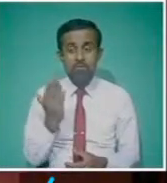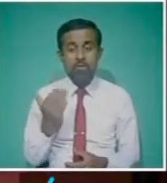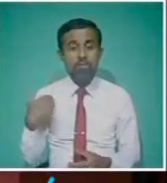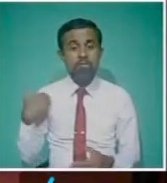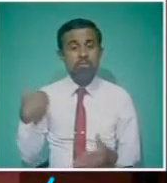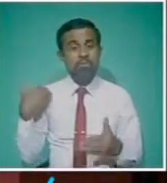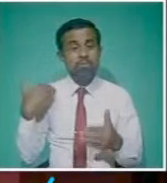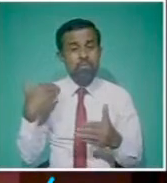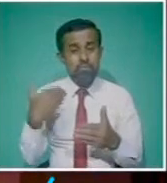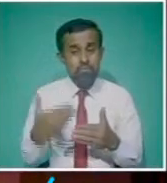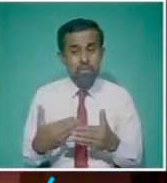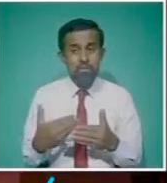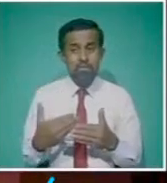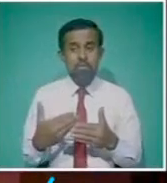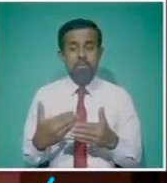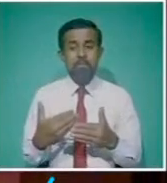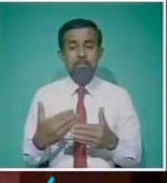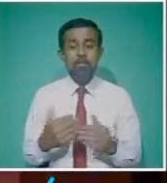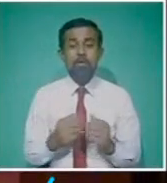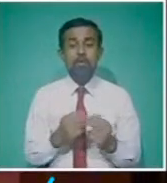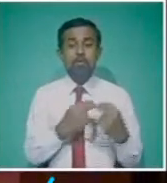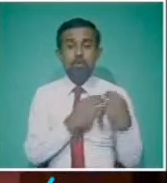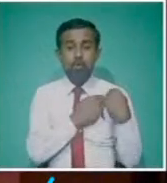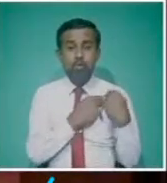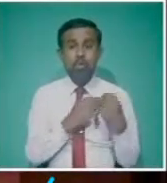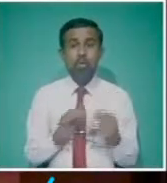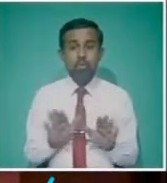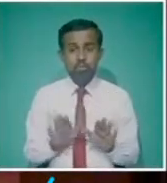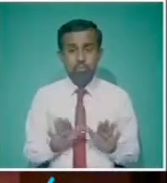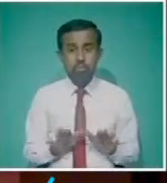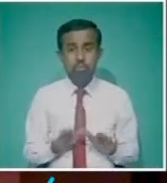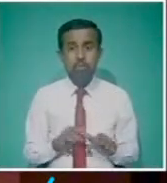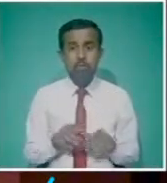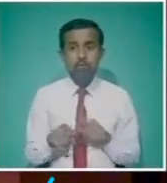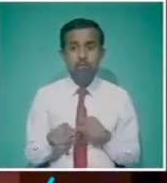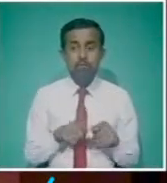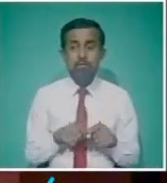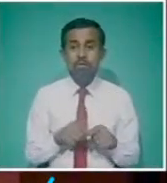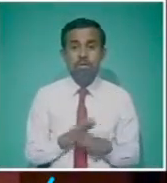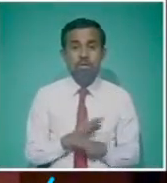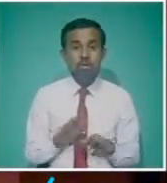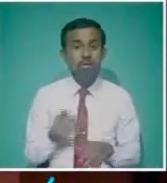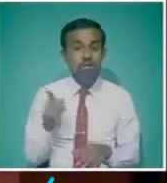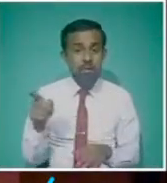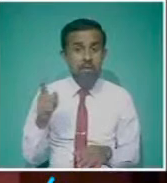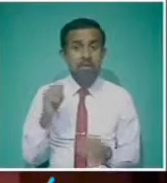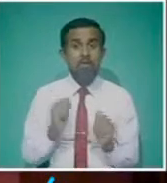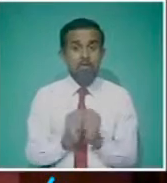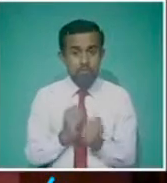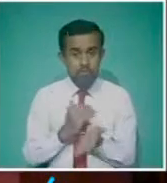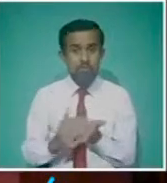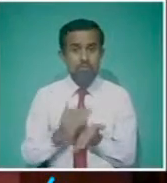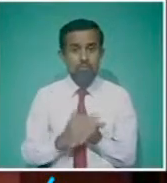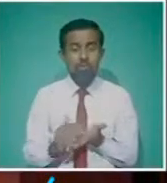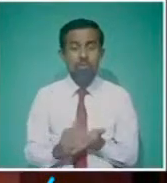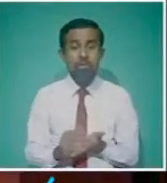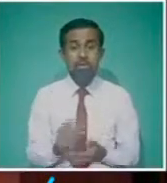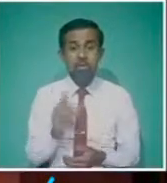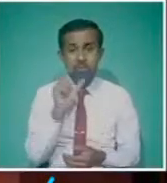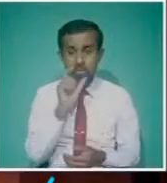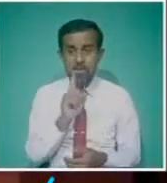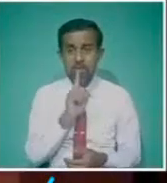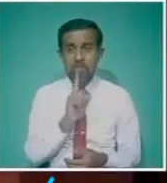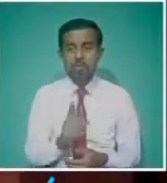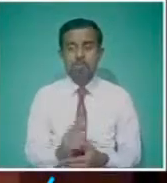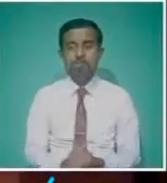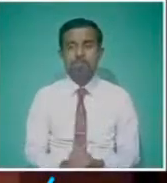not simply for the stability that she brought to her subjects and to her nation,